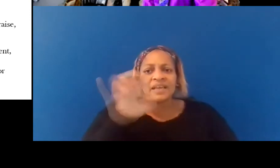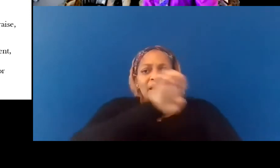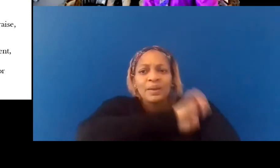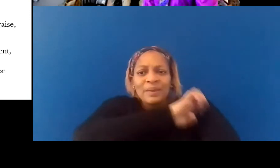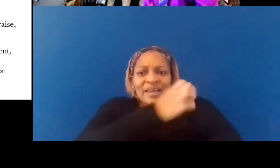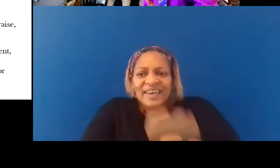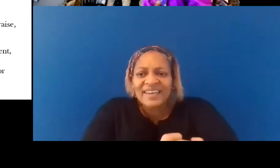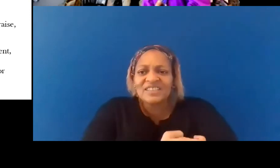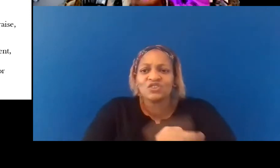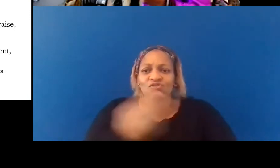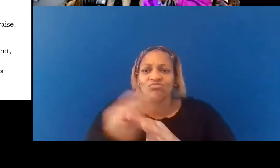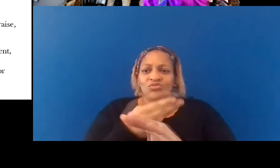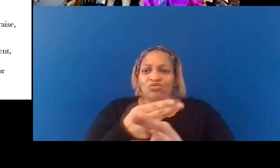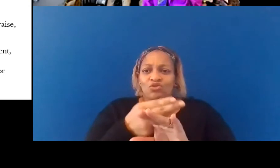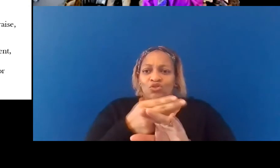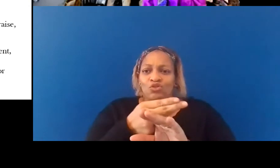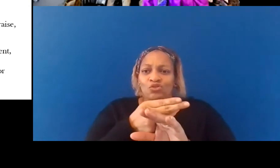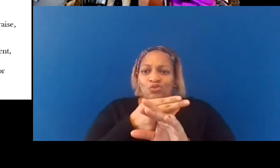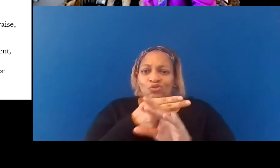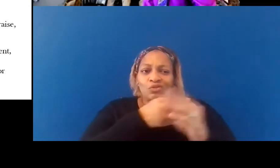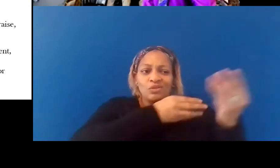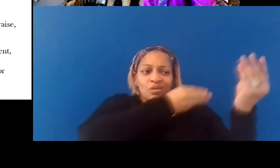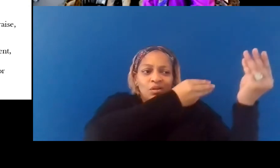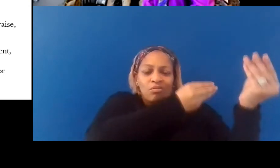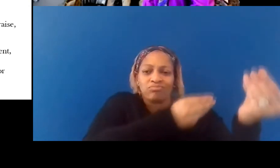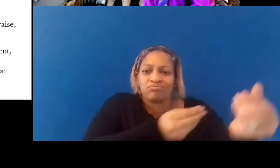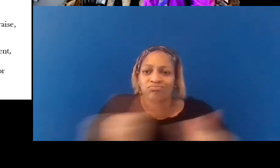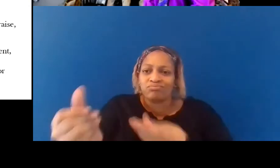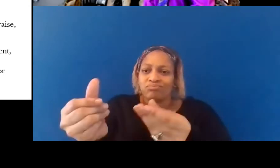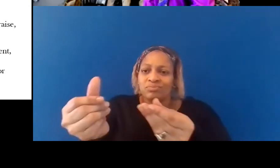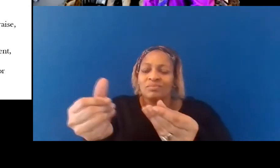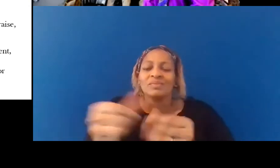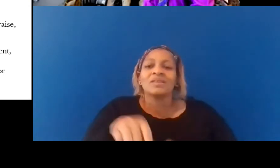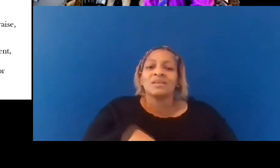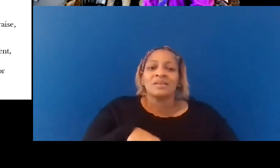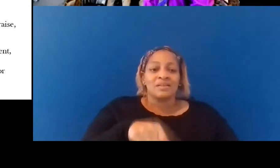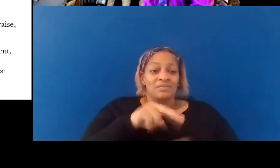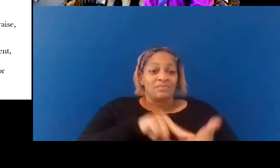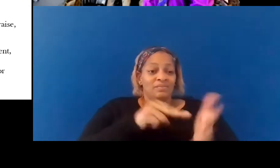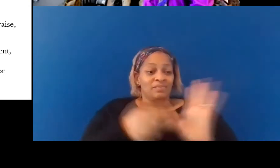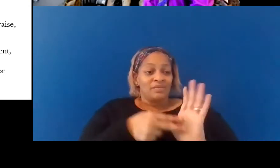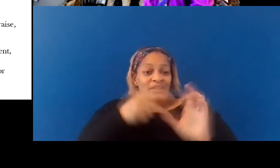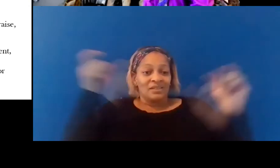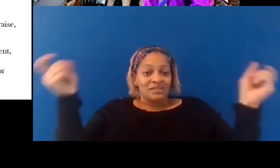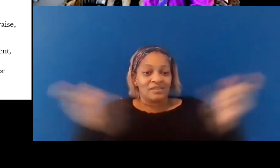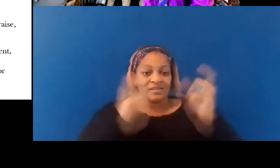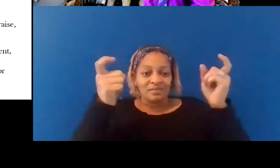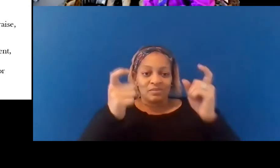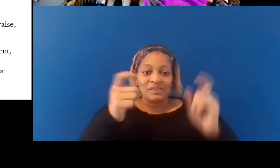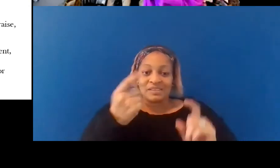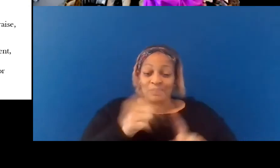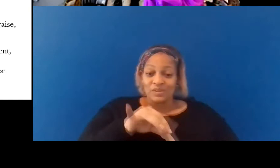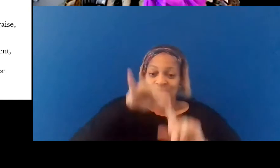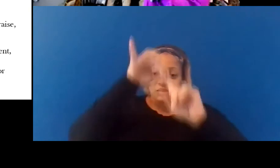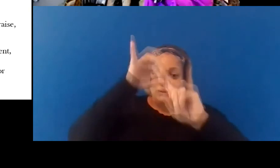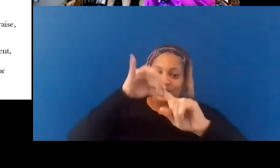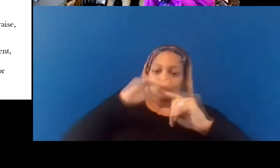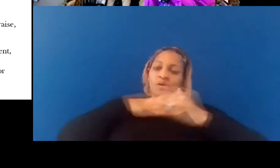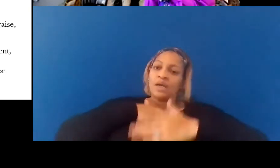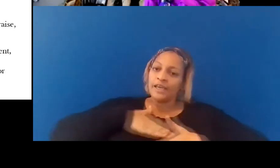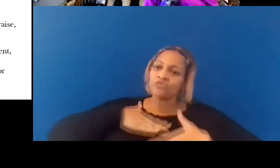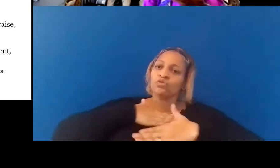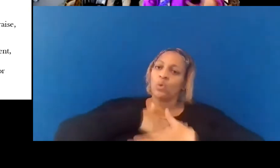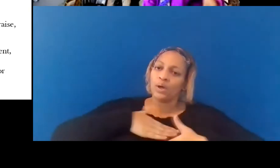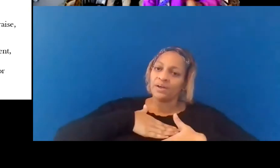continuum. Essential meaning of celebrate, to do something special or enjoyable. It says for an